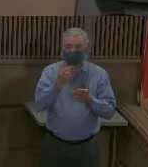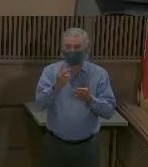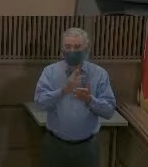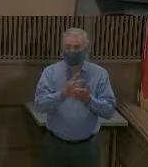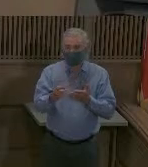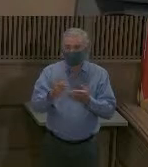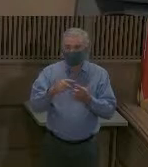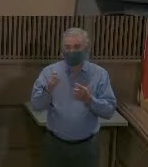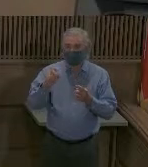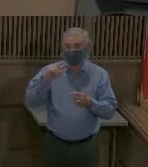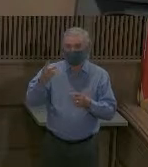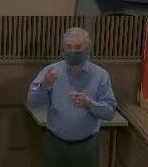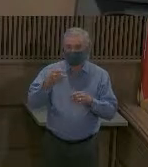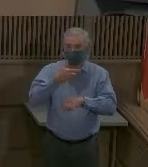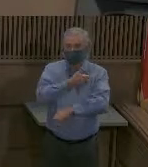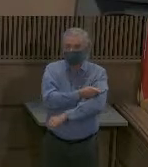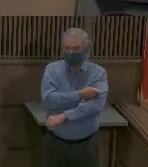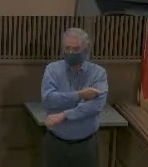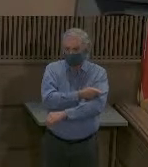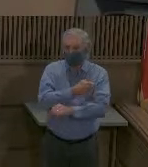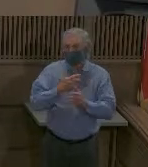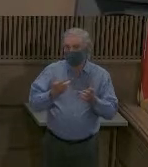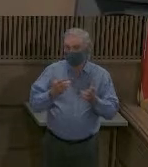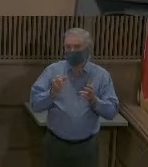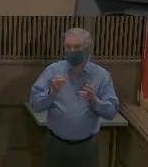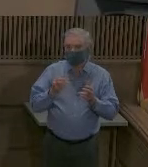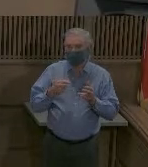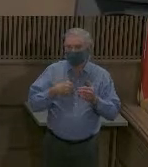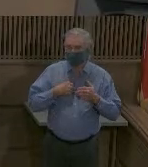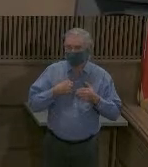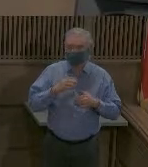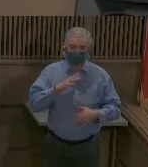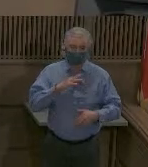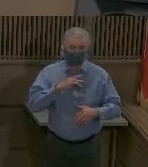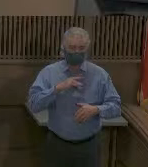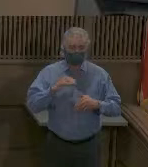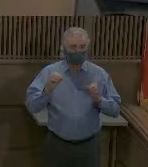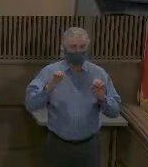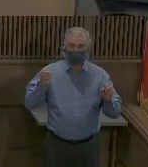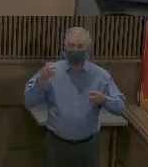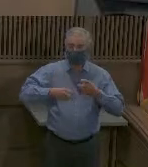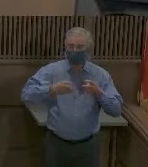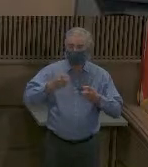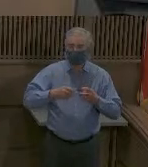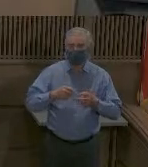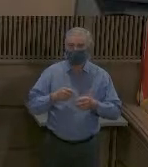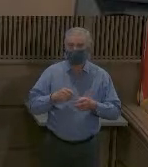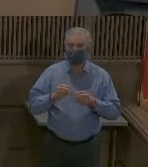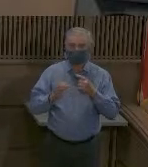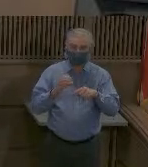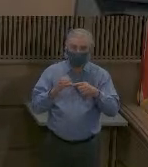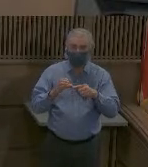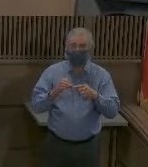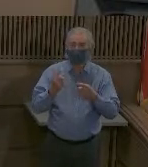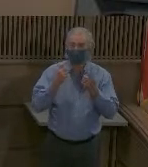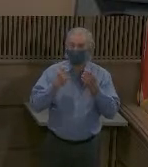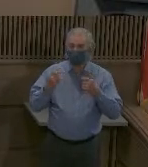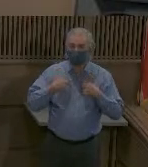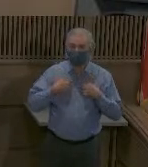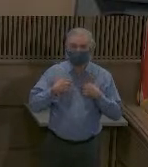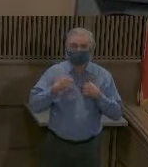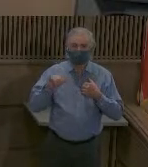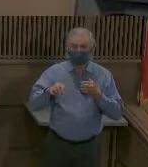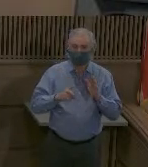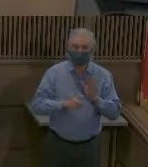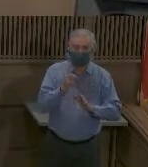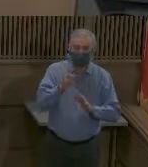so is Dr. Hudson, so we're doing fine. You know, I get a lot of emails and a lot of questions, and some of those things are, you know, it was developed too